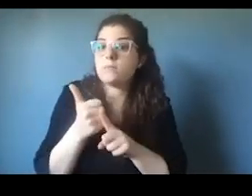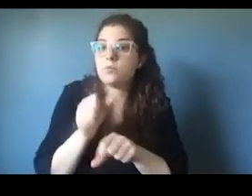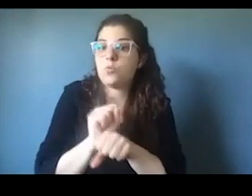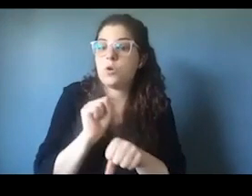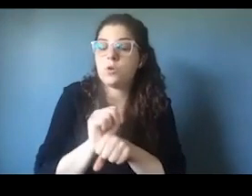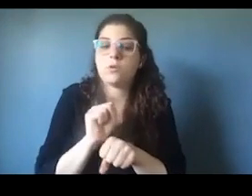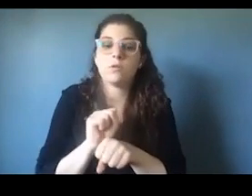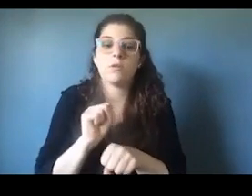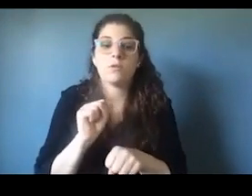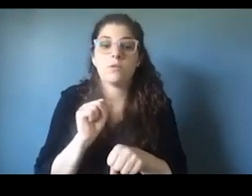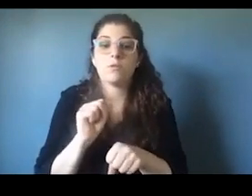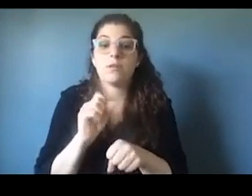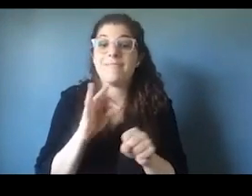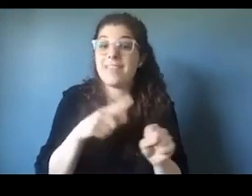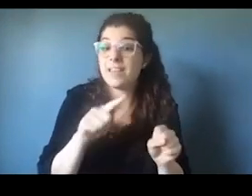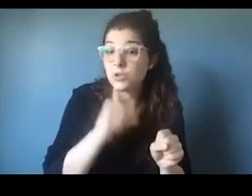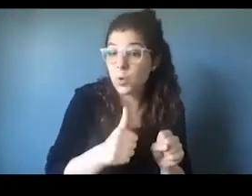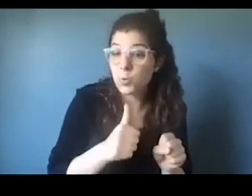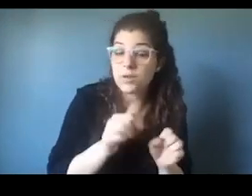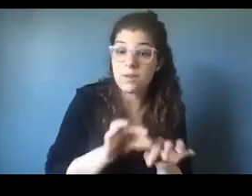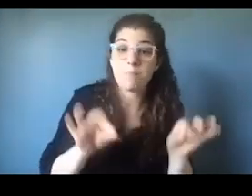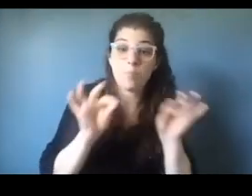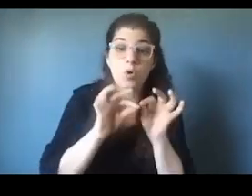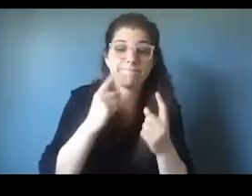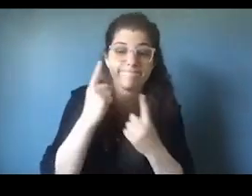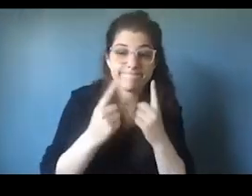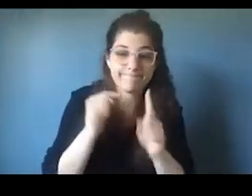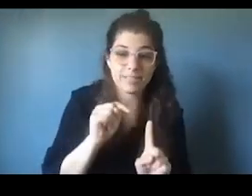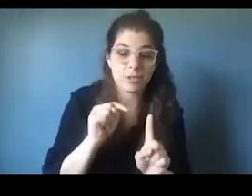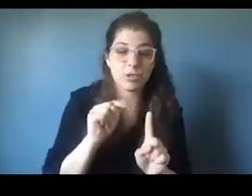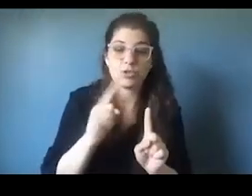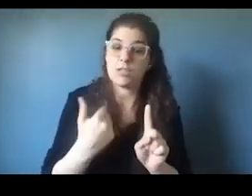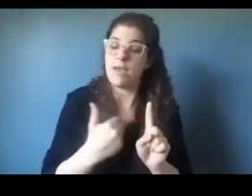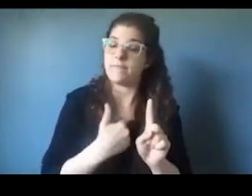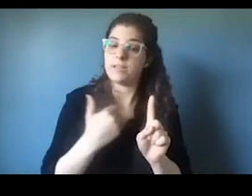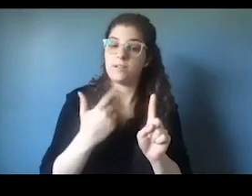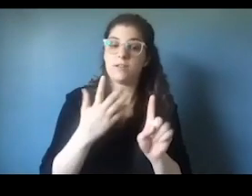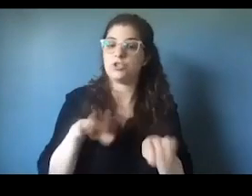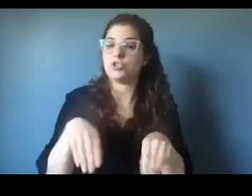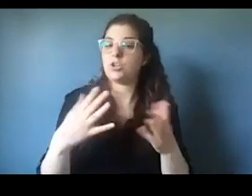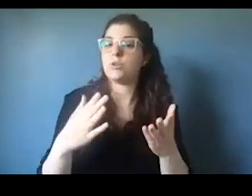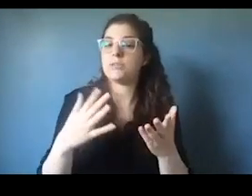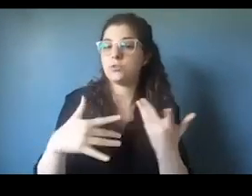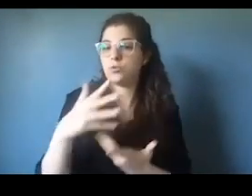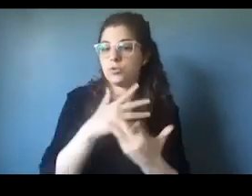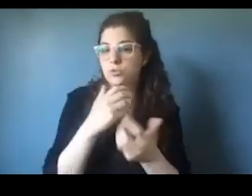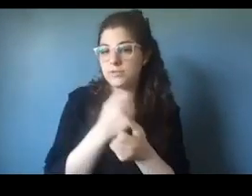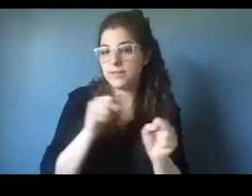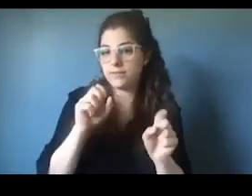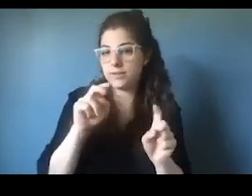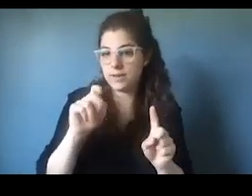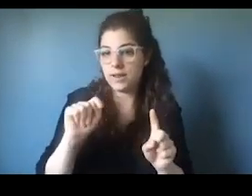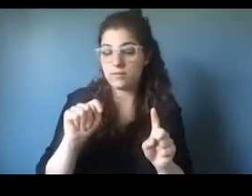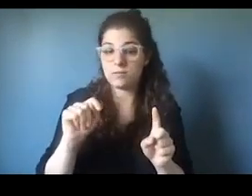the extent that they don't, an important consideration here is just having a generous social safety net be a